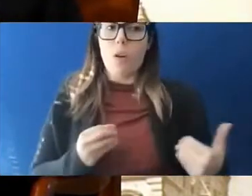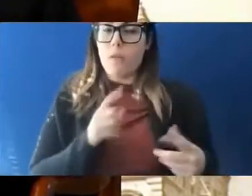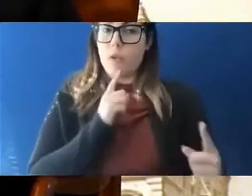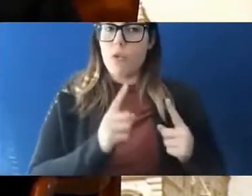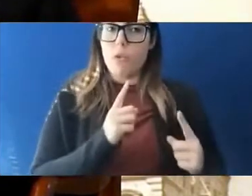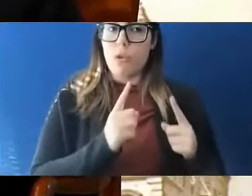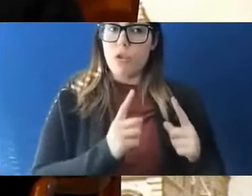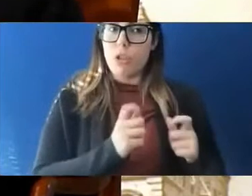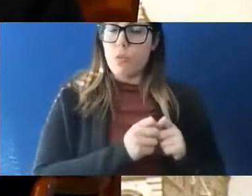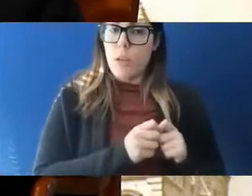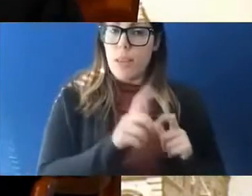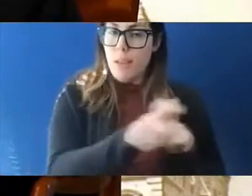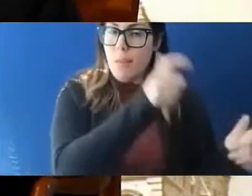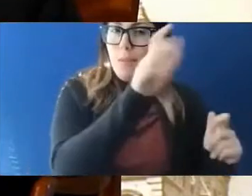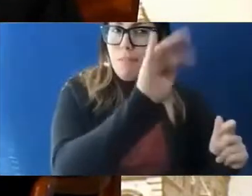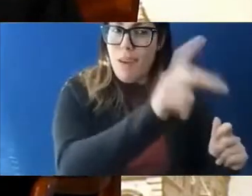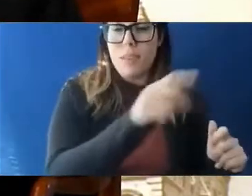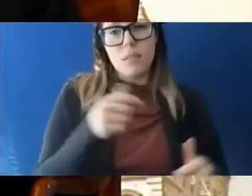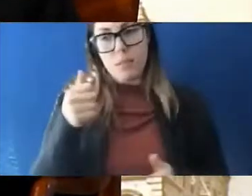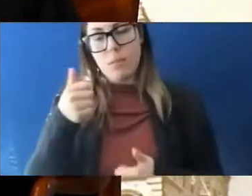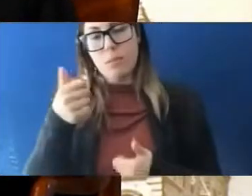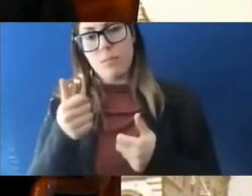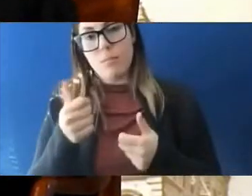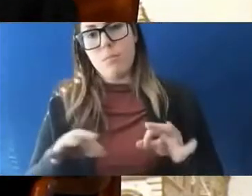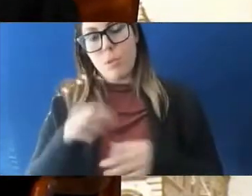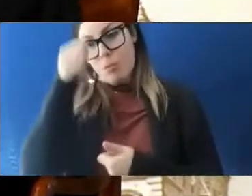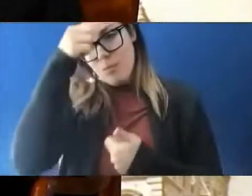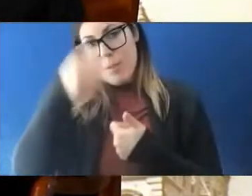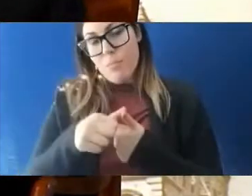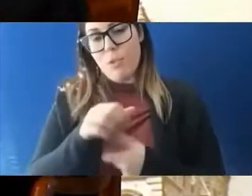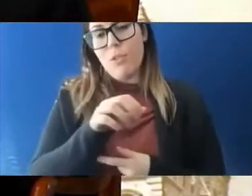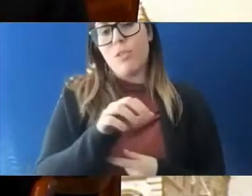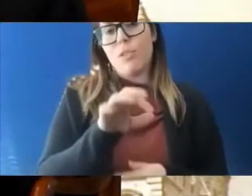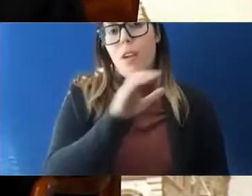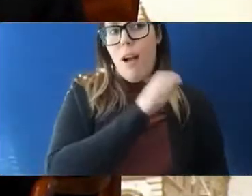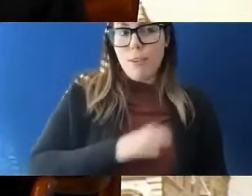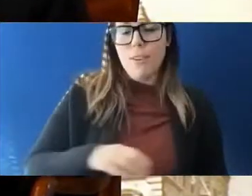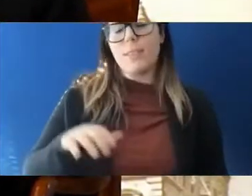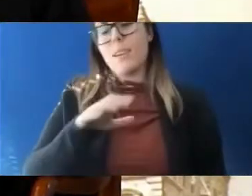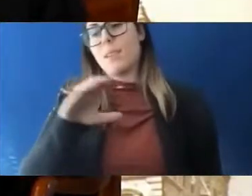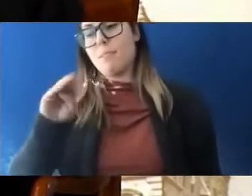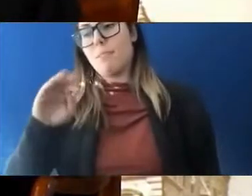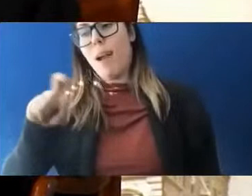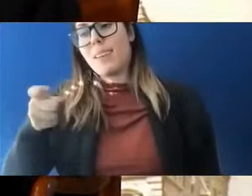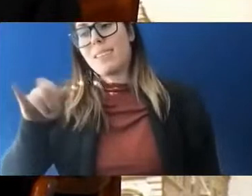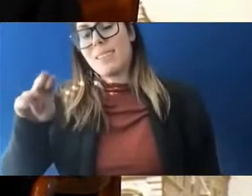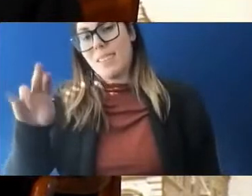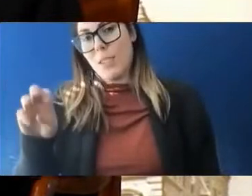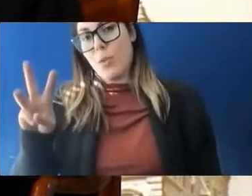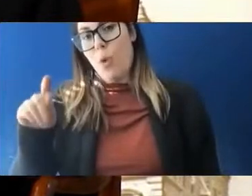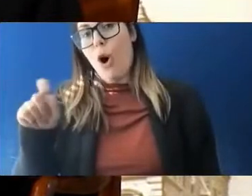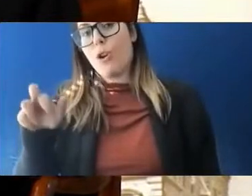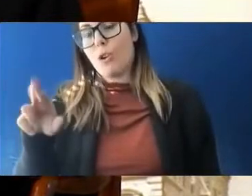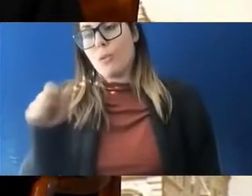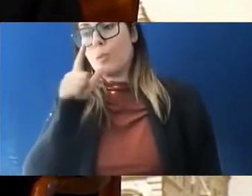to again acknowledge Congresswoman Maxine Waters, because you stood with me.